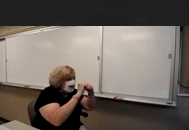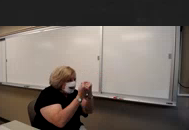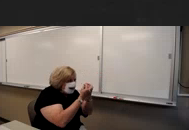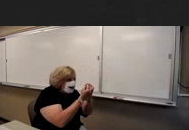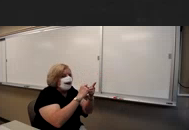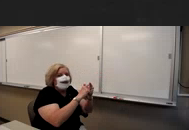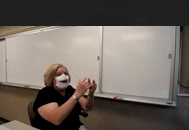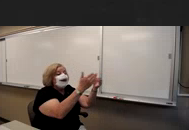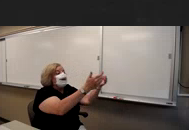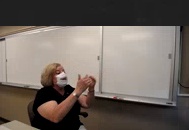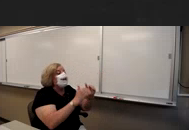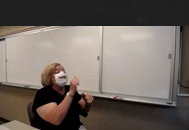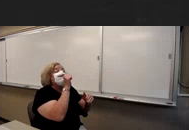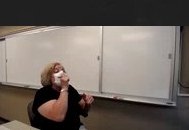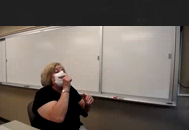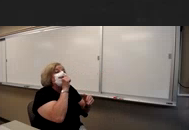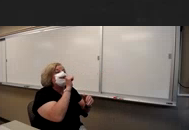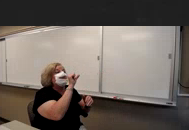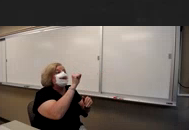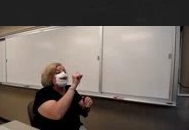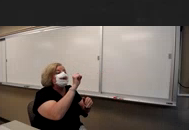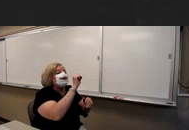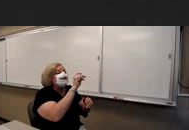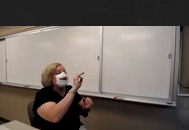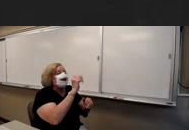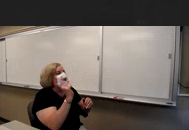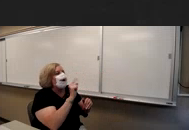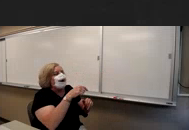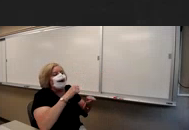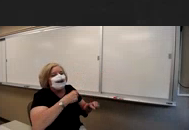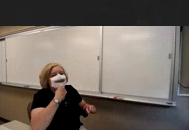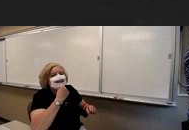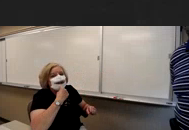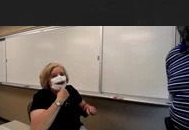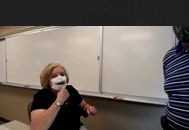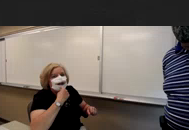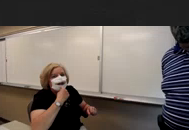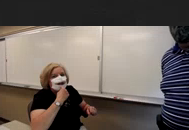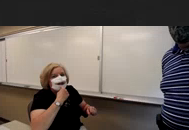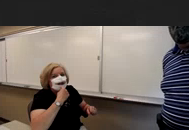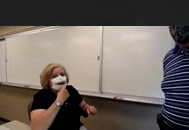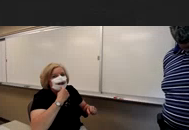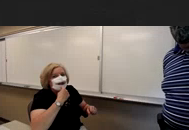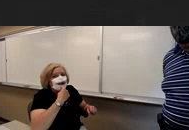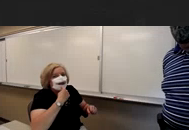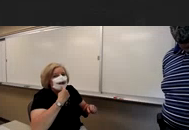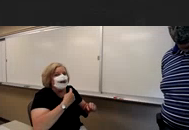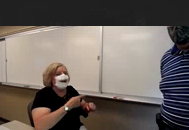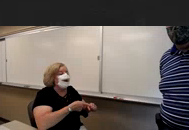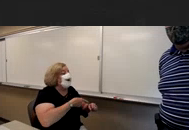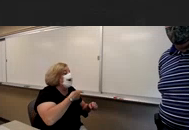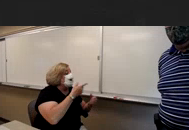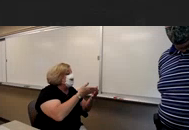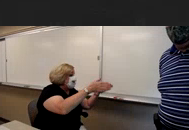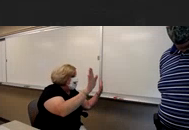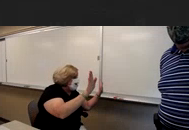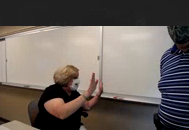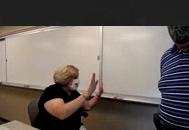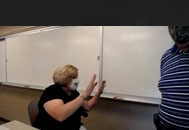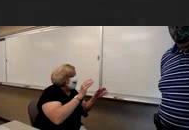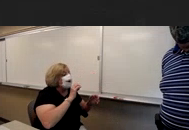the privacy setting is where I can say I want to either public, where anybody